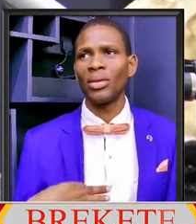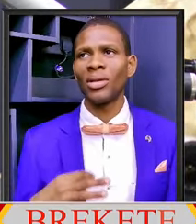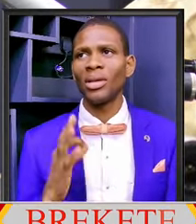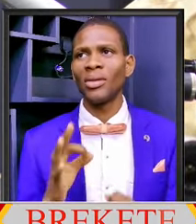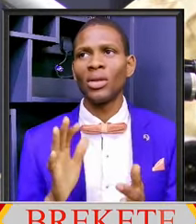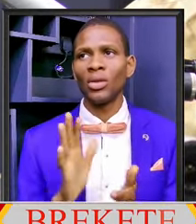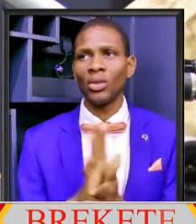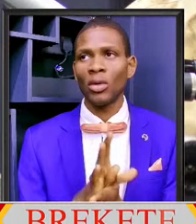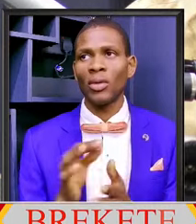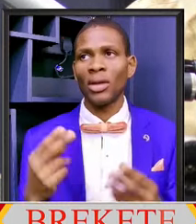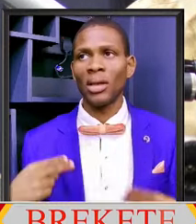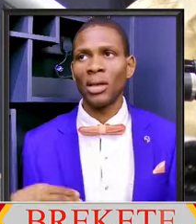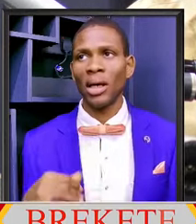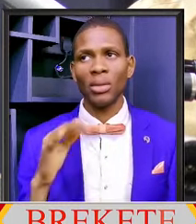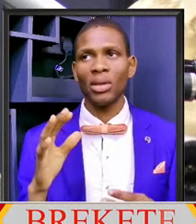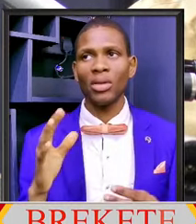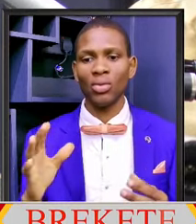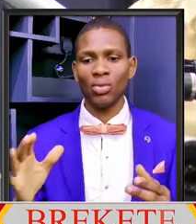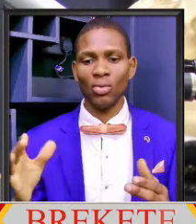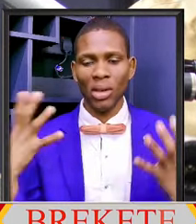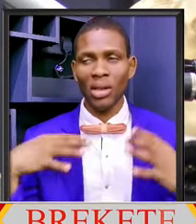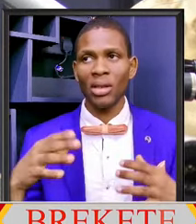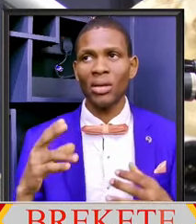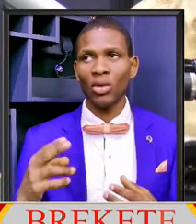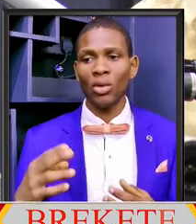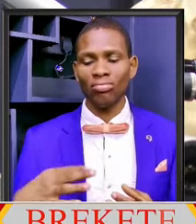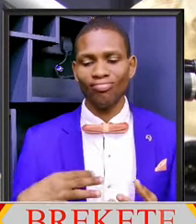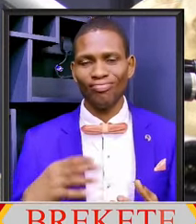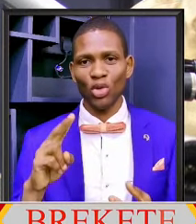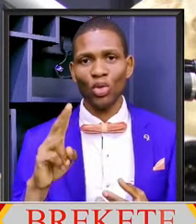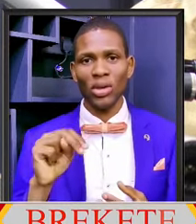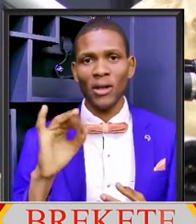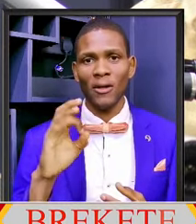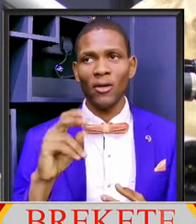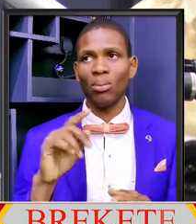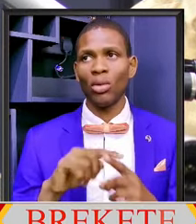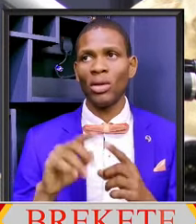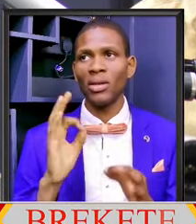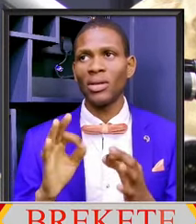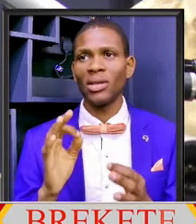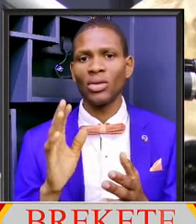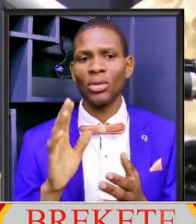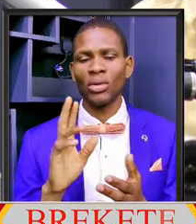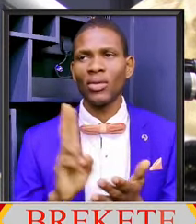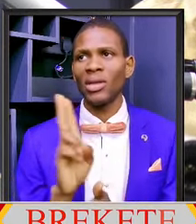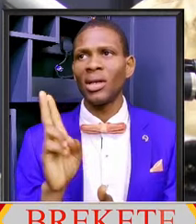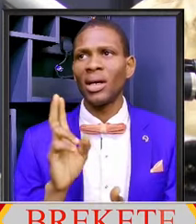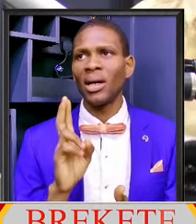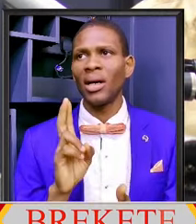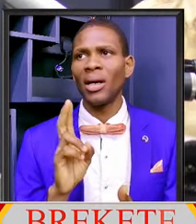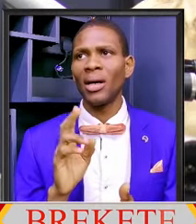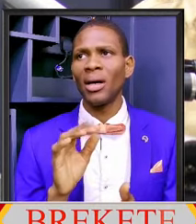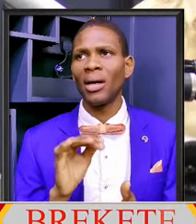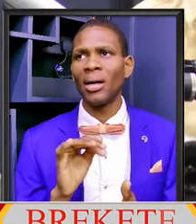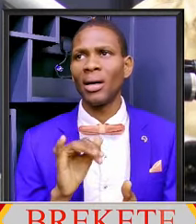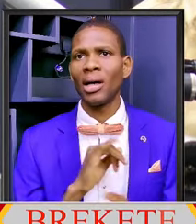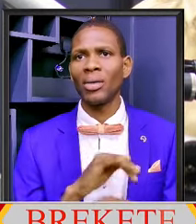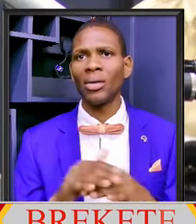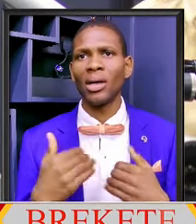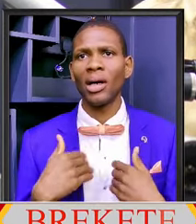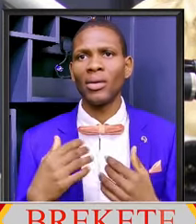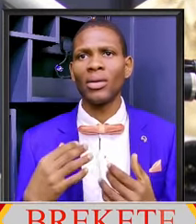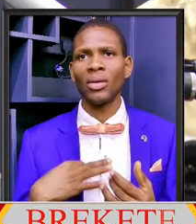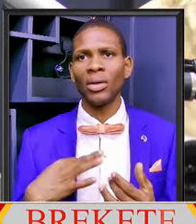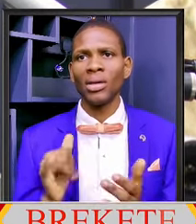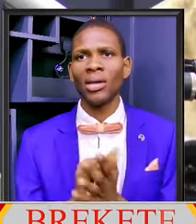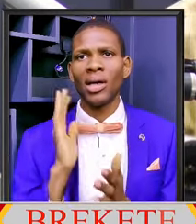If it is School of Health, I will be wearing uniform. But if it is the university, I don't get the clothes I will wear.